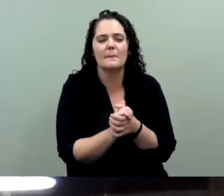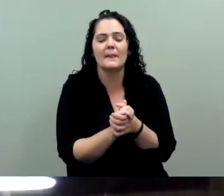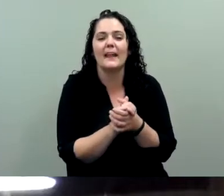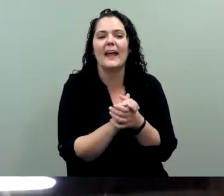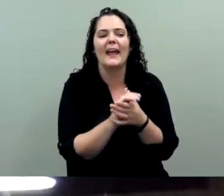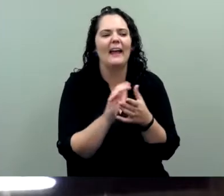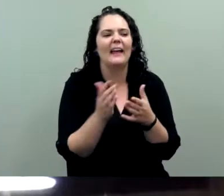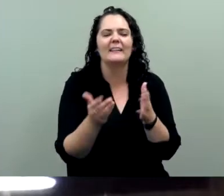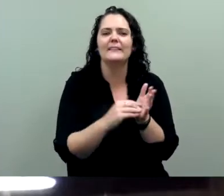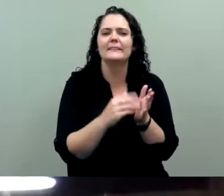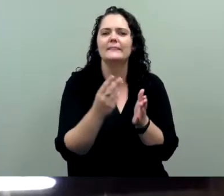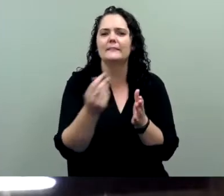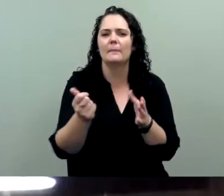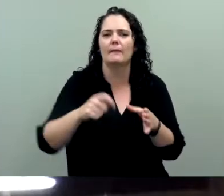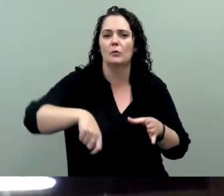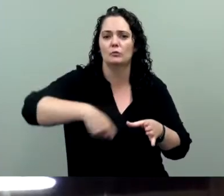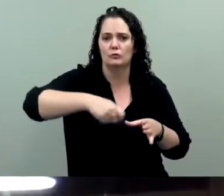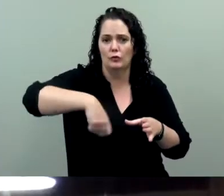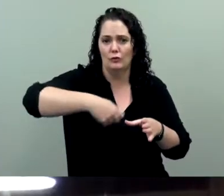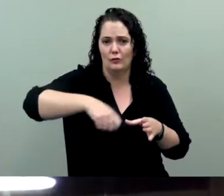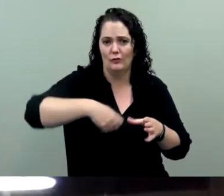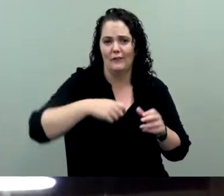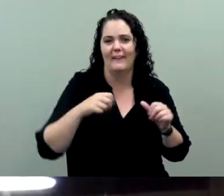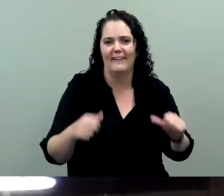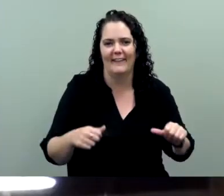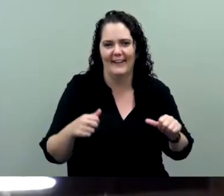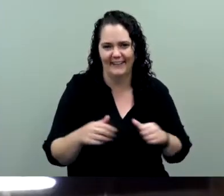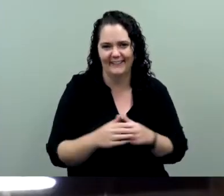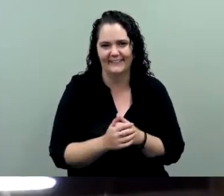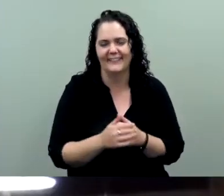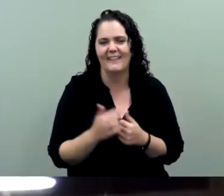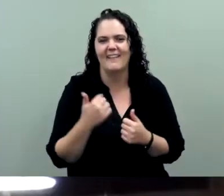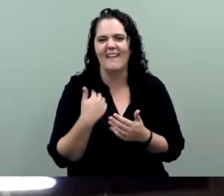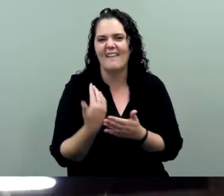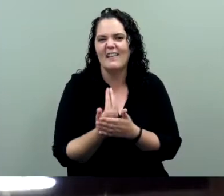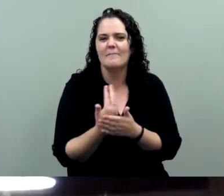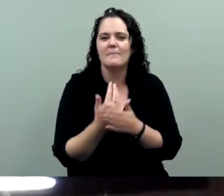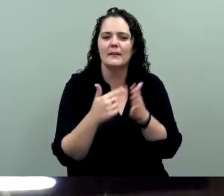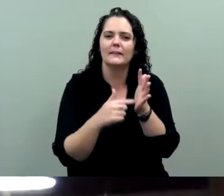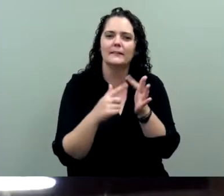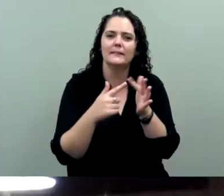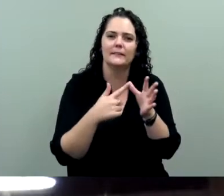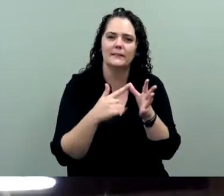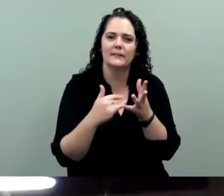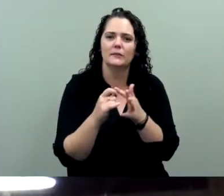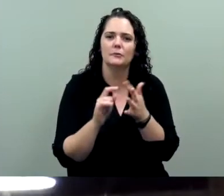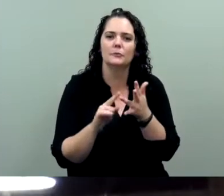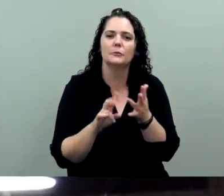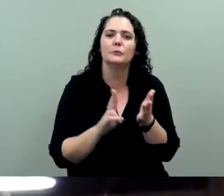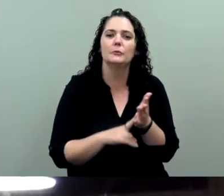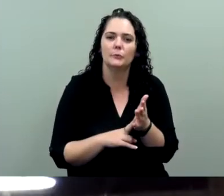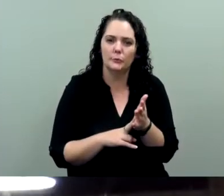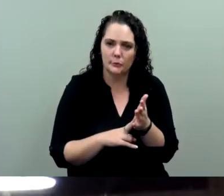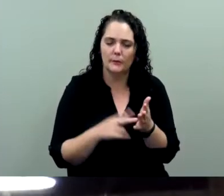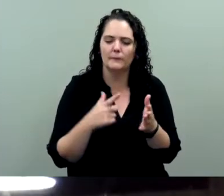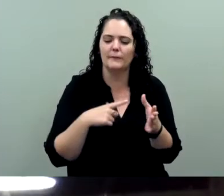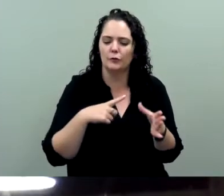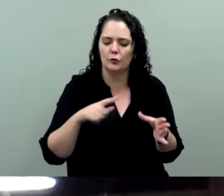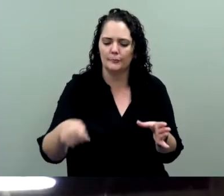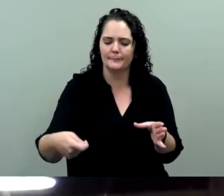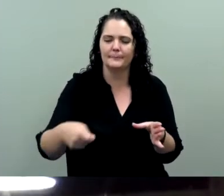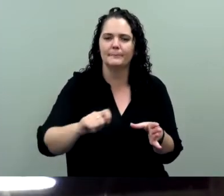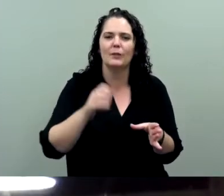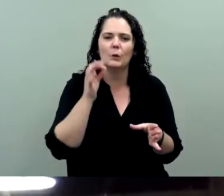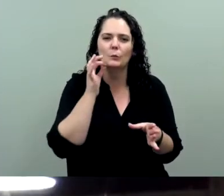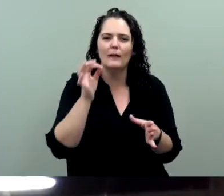stir your avocado. I'll keep a little teaspoon both for adding the baking soda to it, but